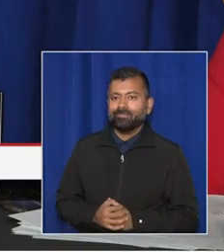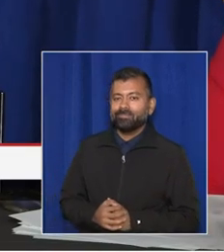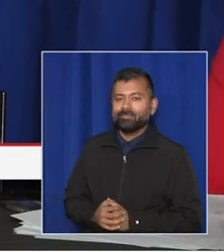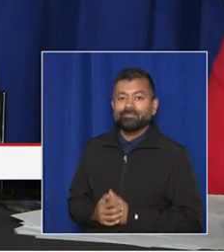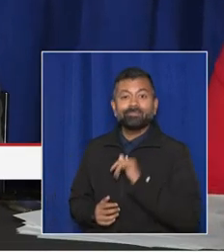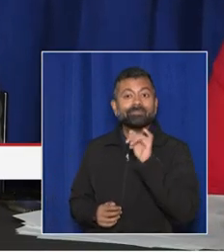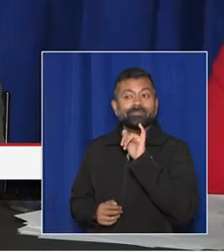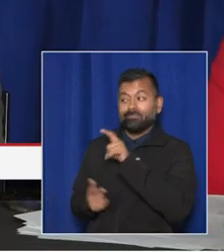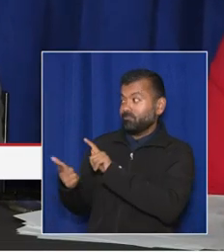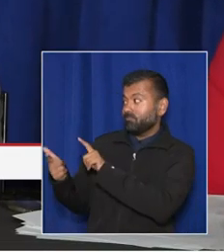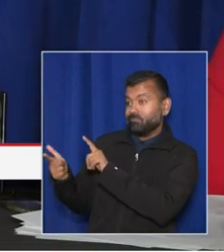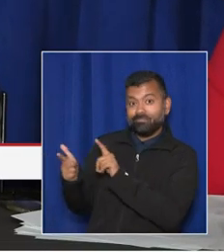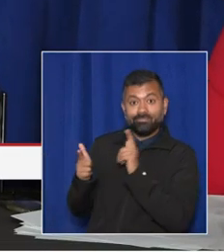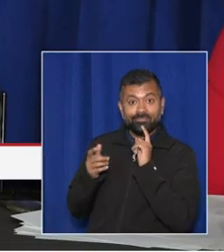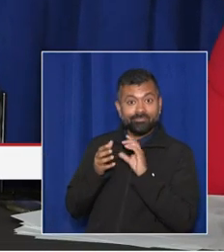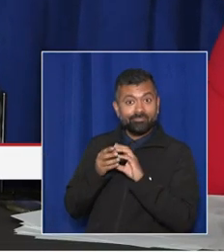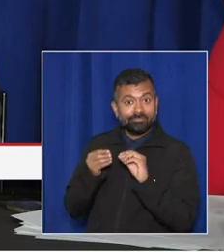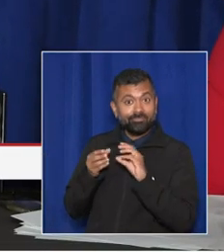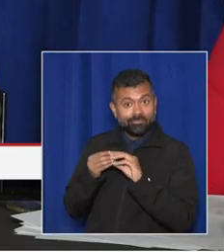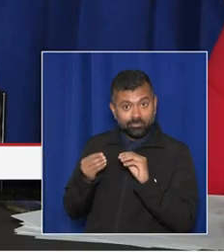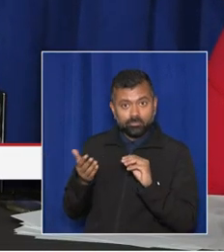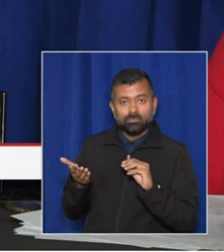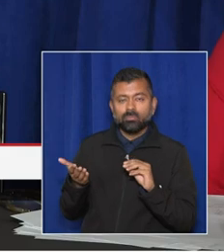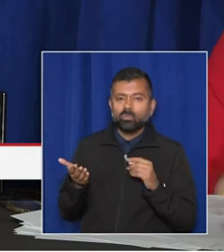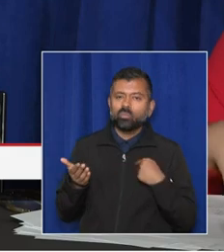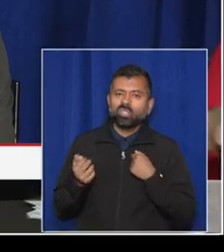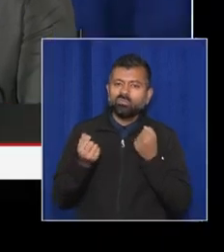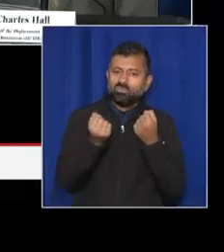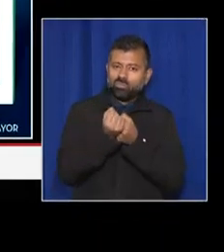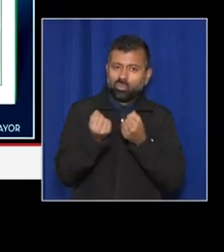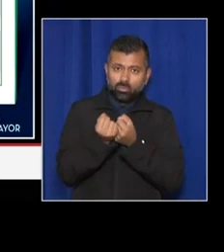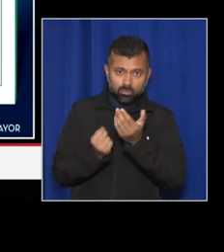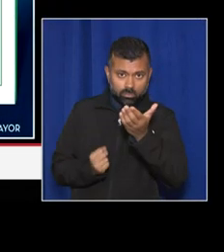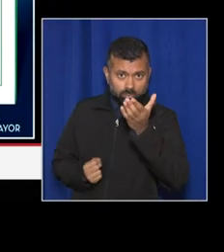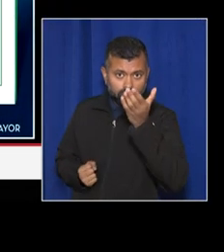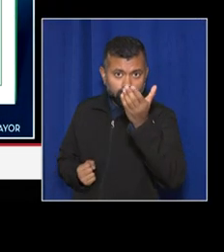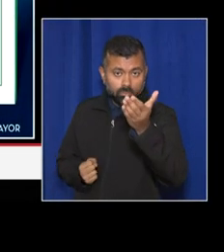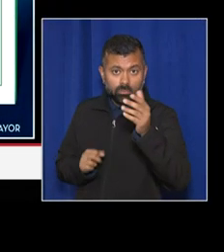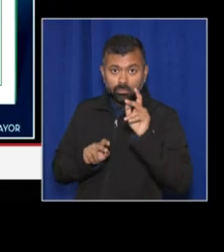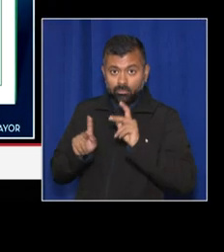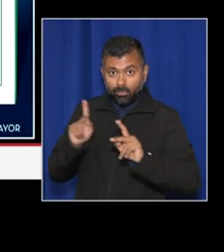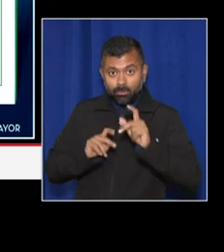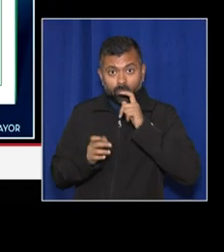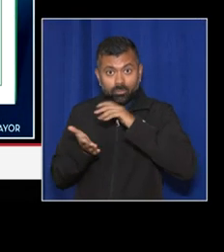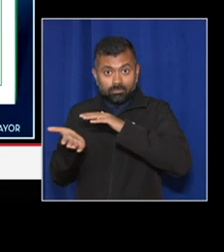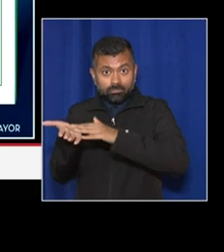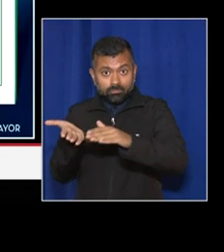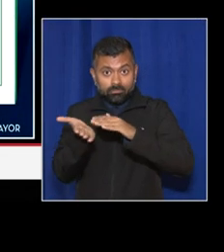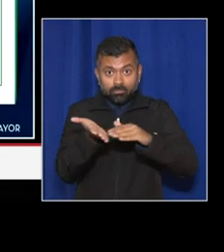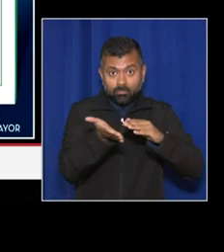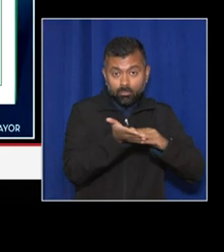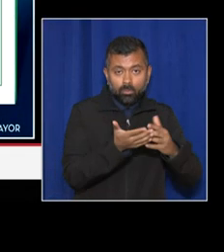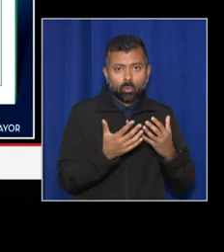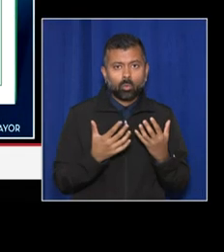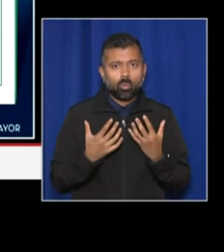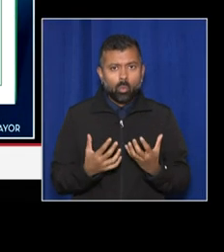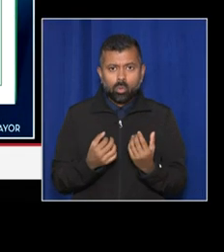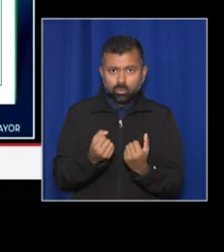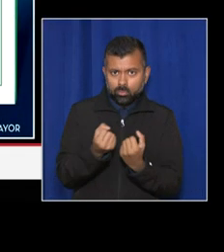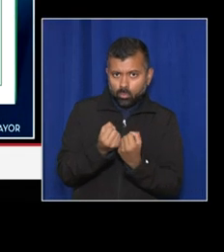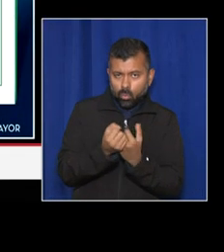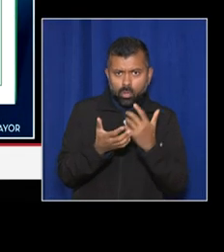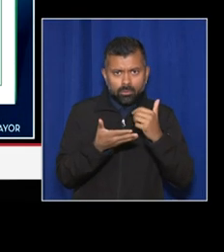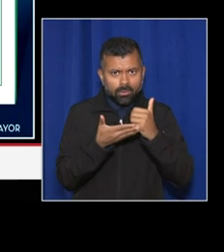especially as it relates to persons who have been terminated from federal government employment. And we want to assist in their